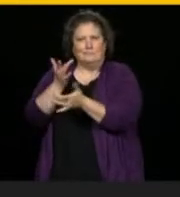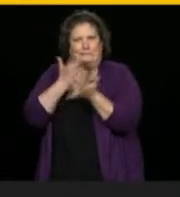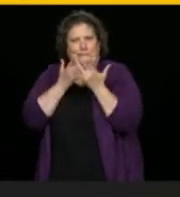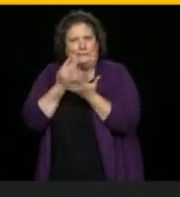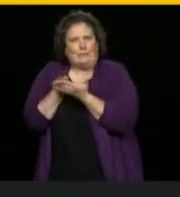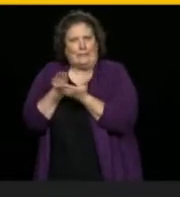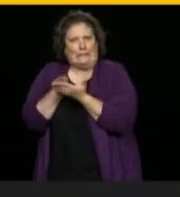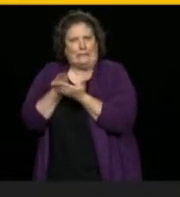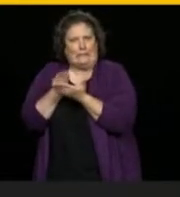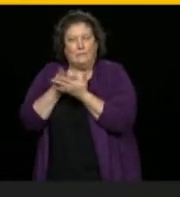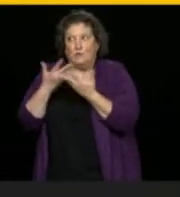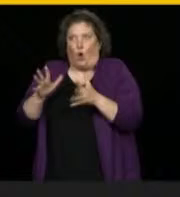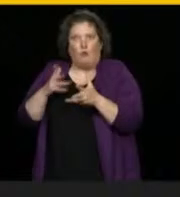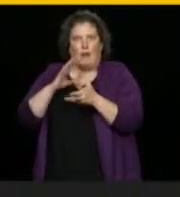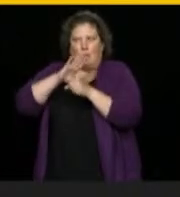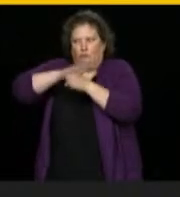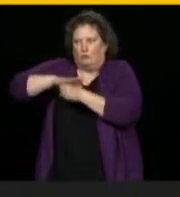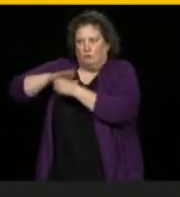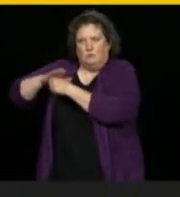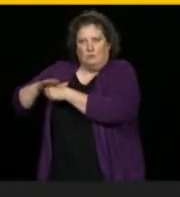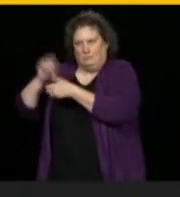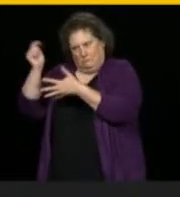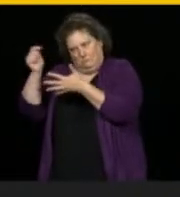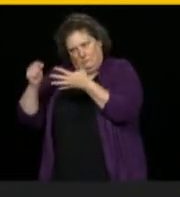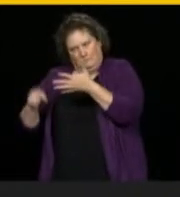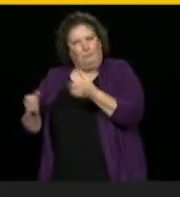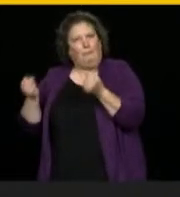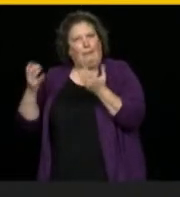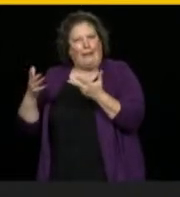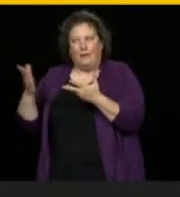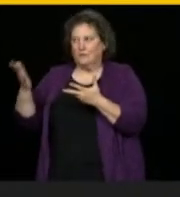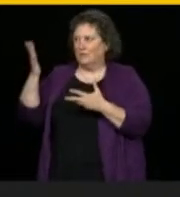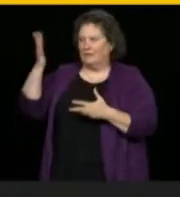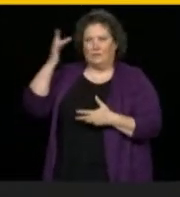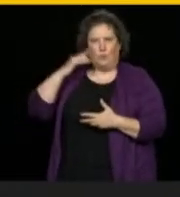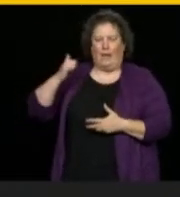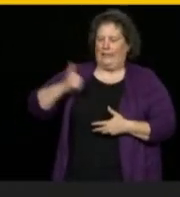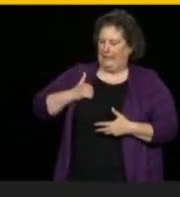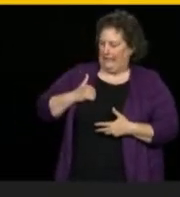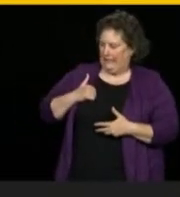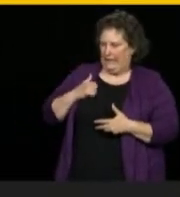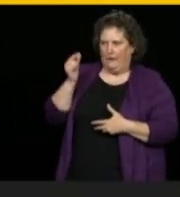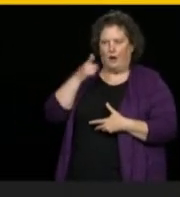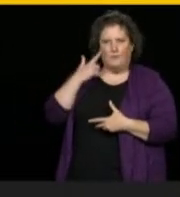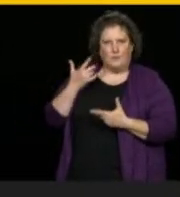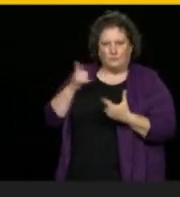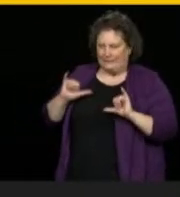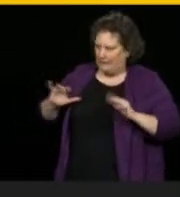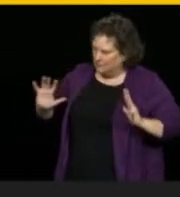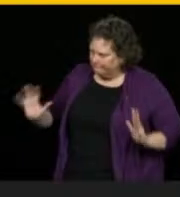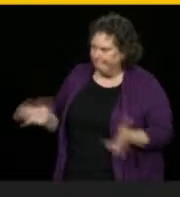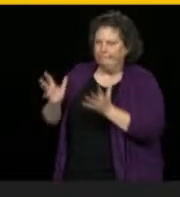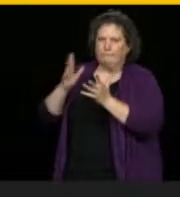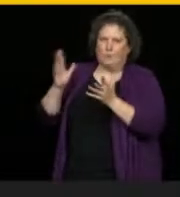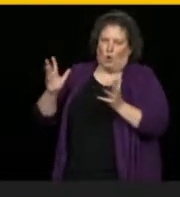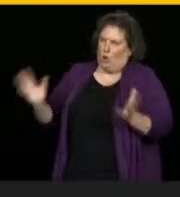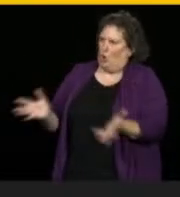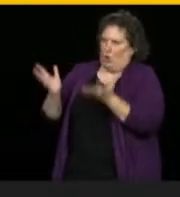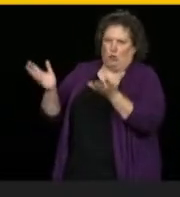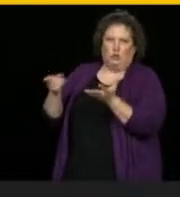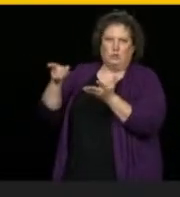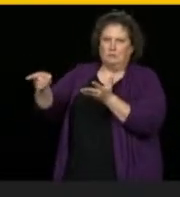are continuing to push very hard on encouraging the U.S. to not move forward